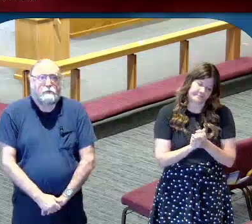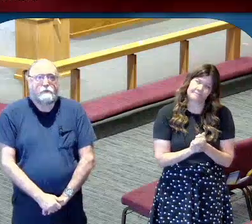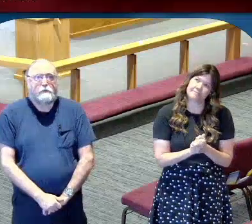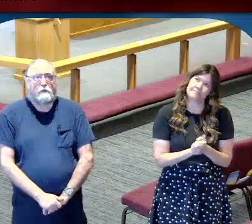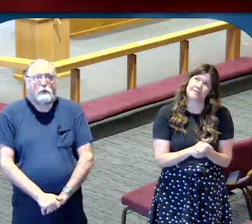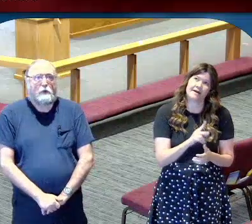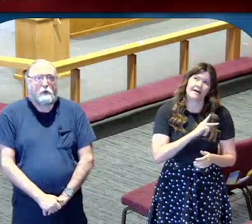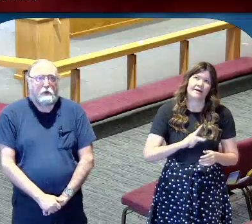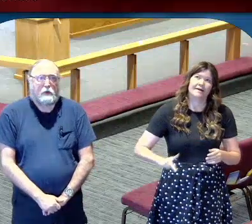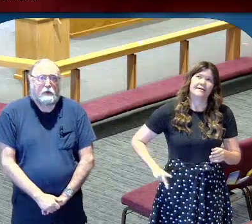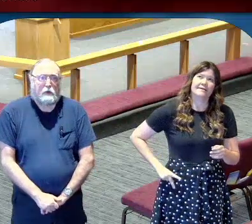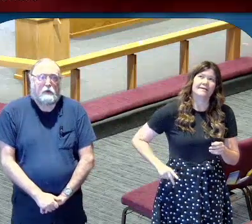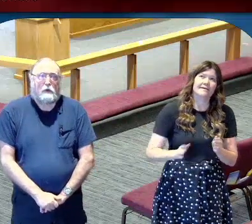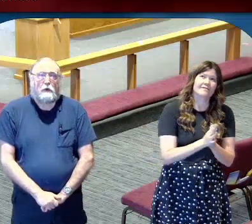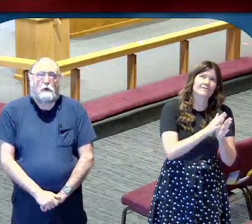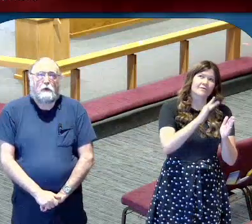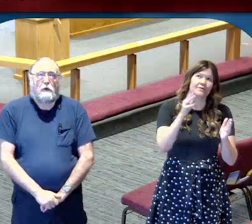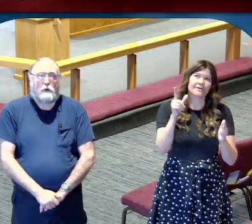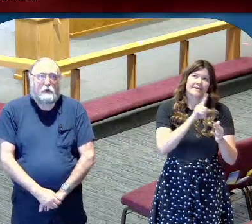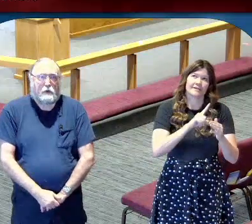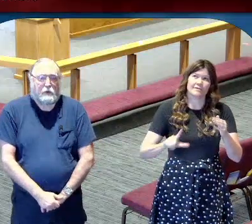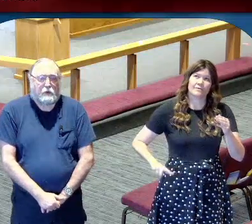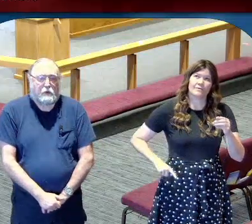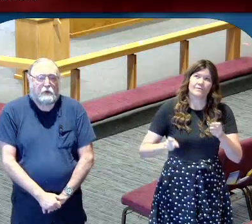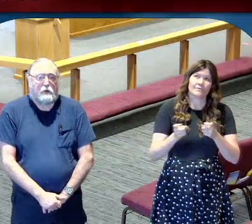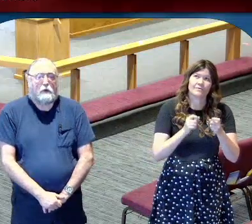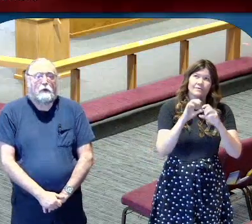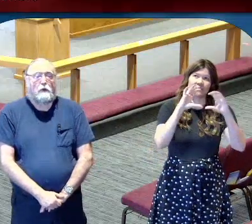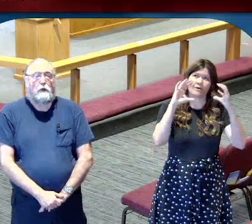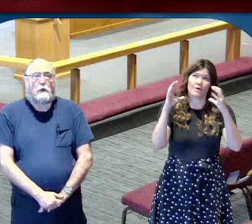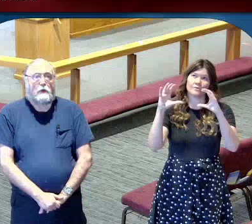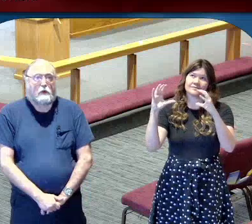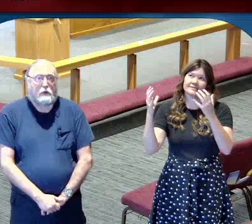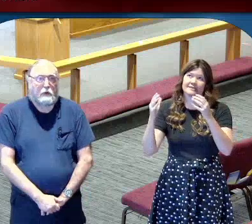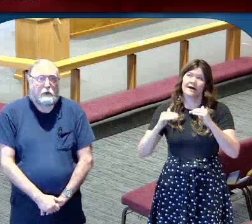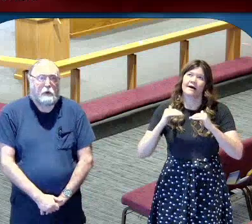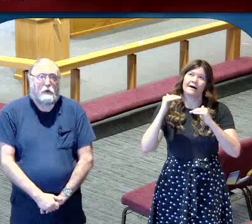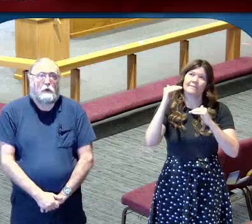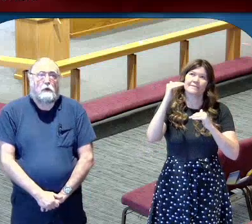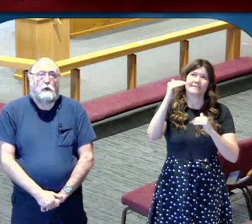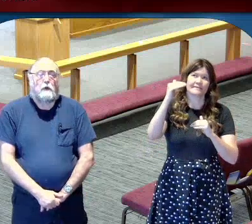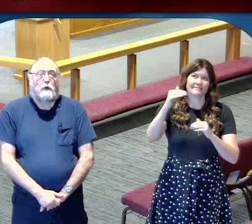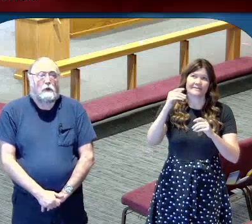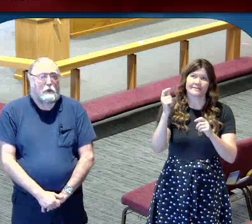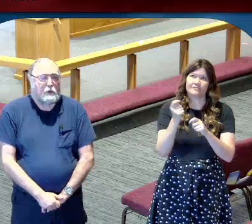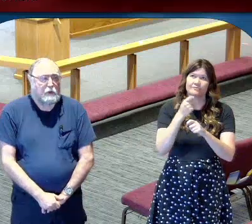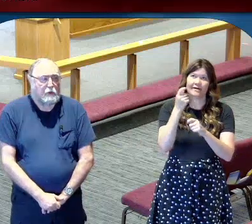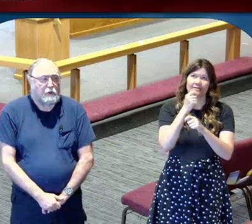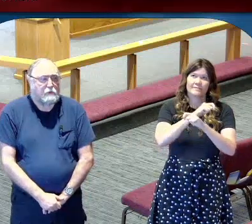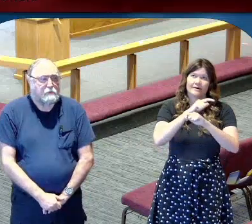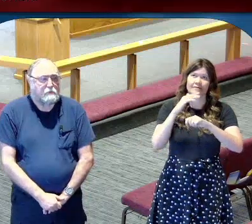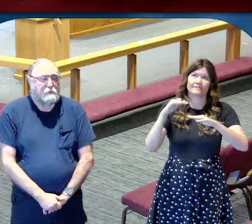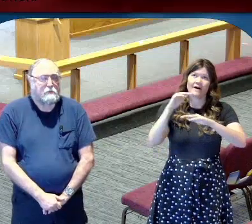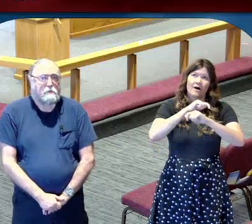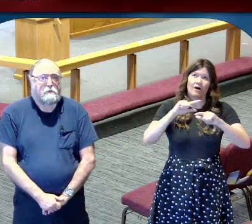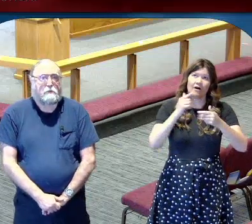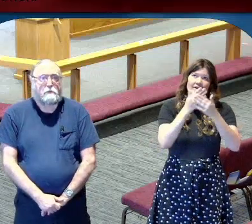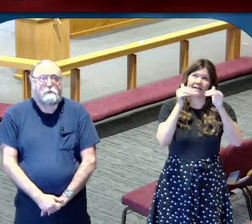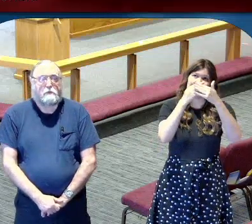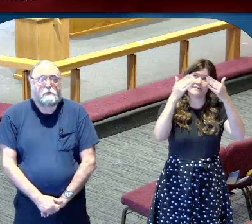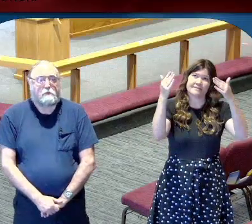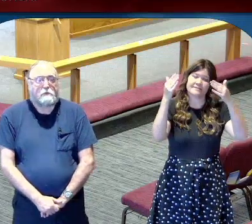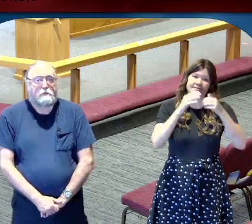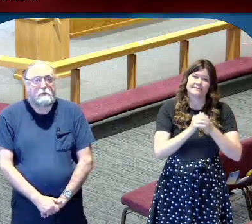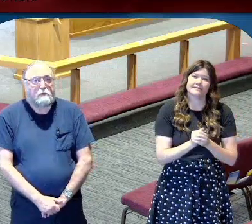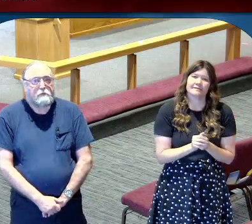O King of glory, Lord of hosts, uplifted and triumph far above all heavens, leave us not without